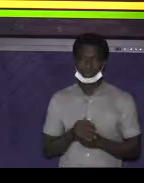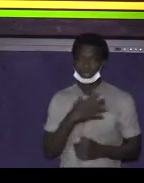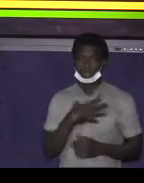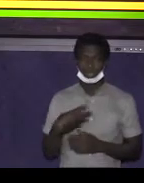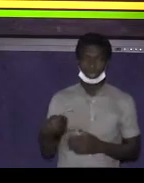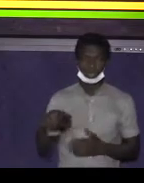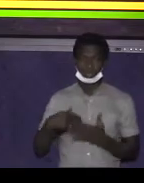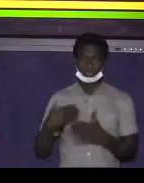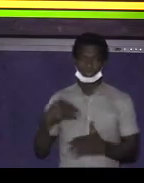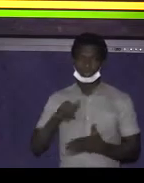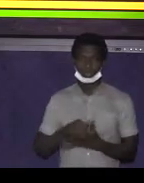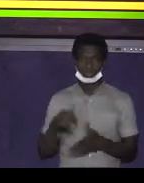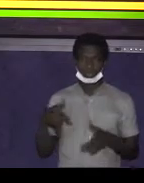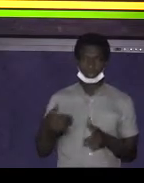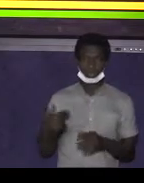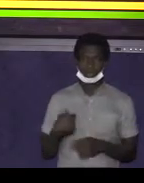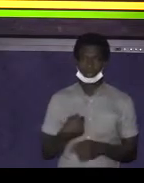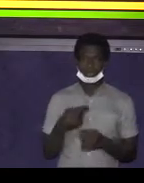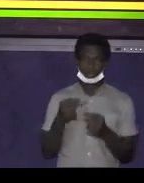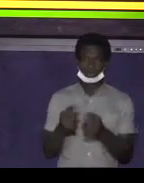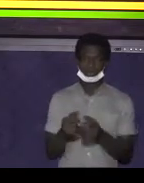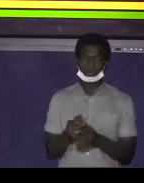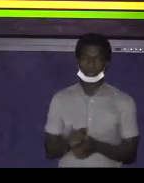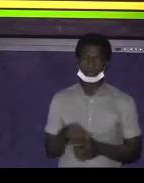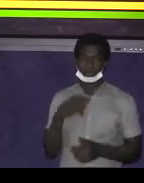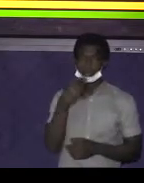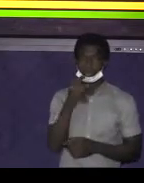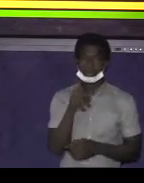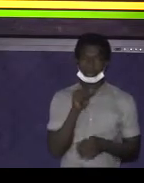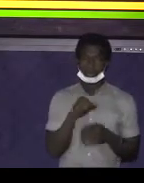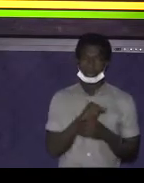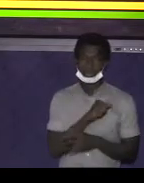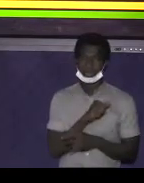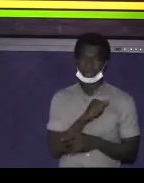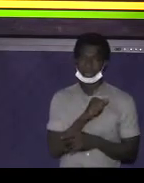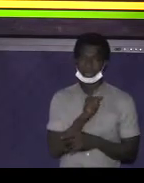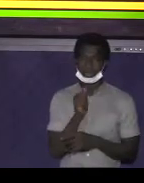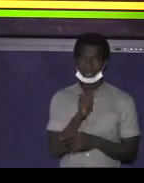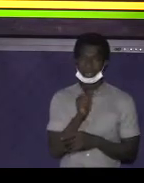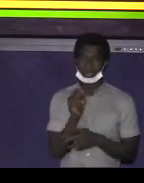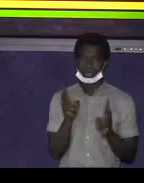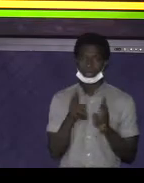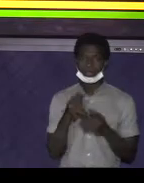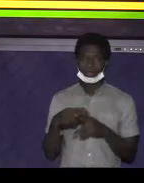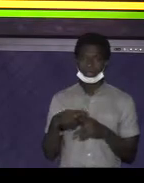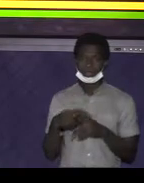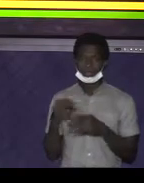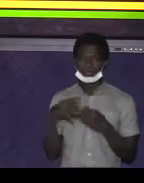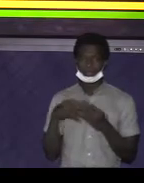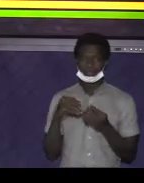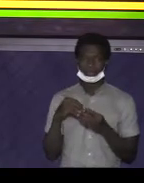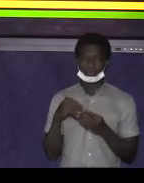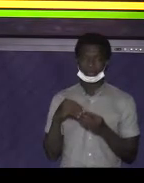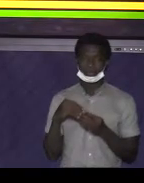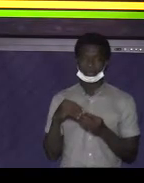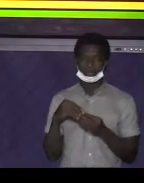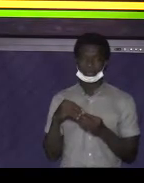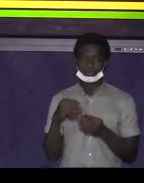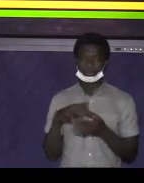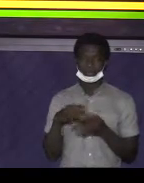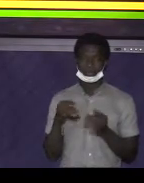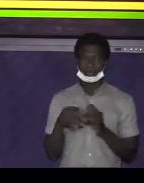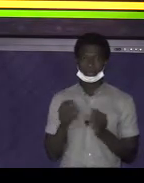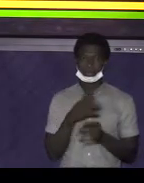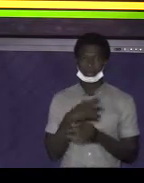topic. And before that, let me quickly tell you a very short story, and we'll lead that story